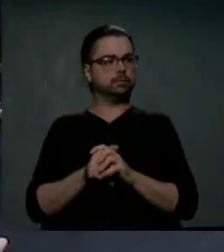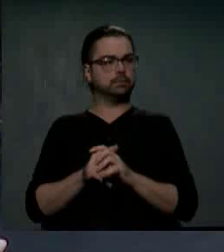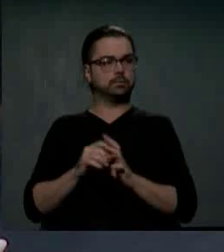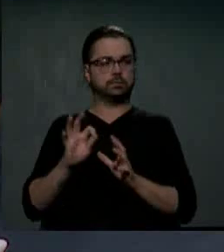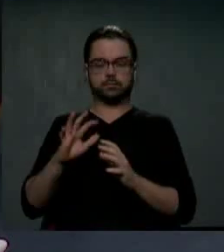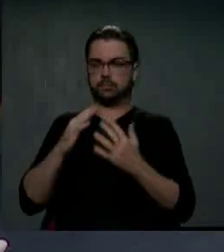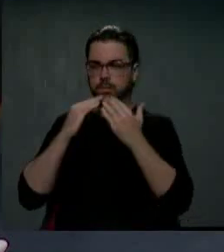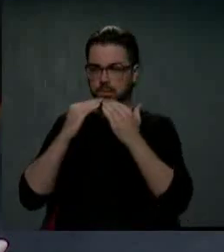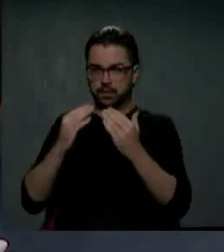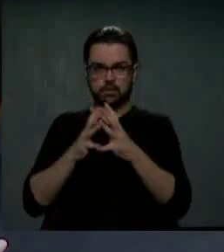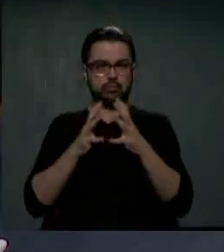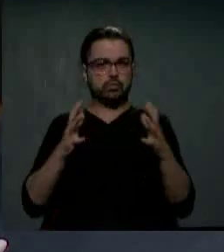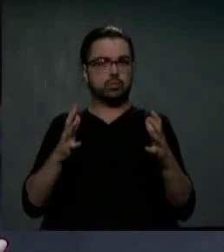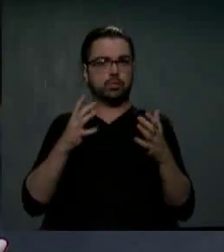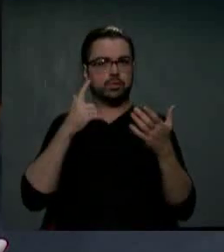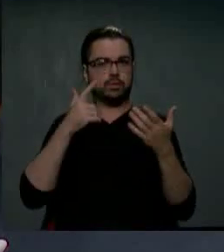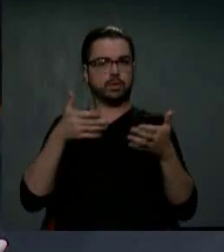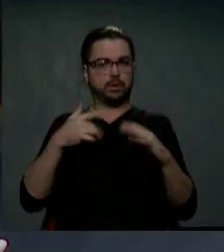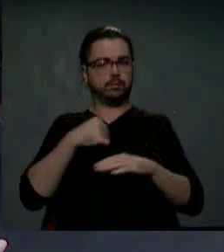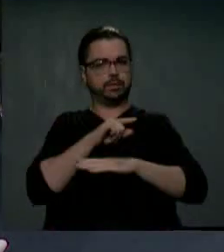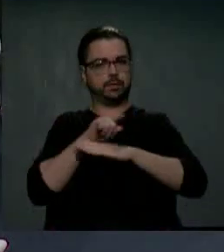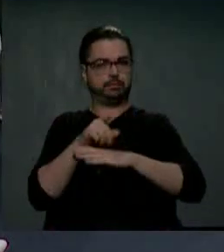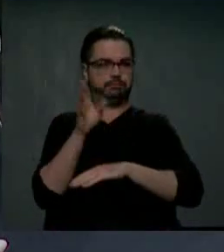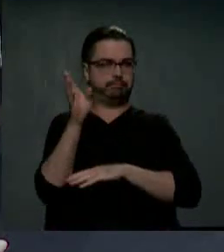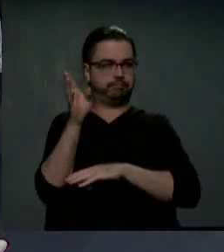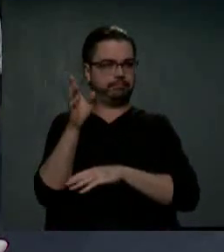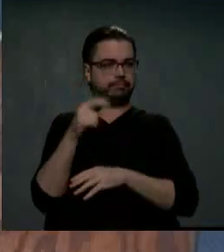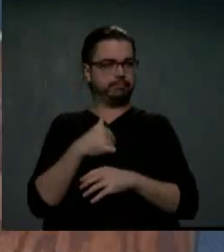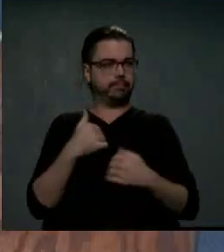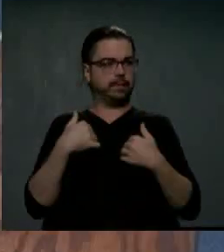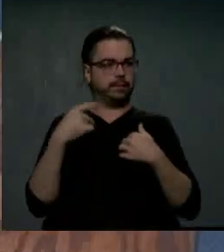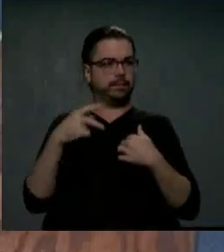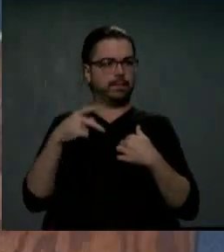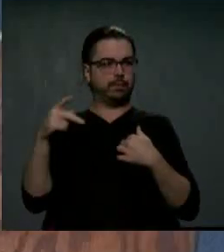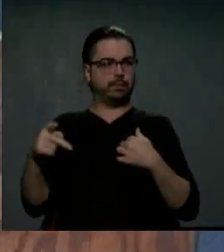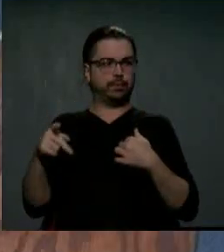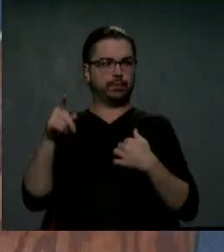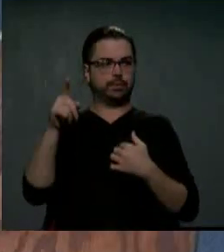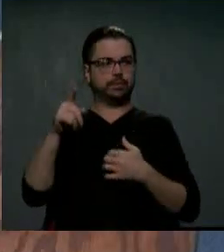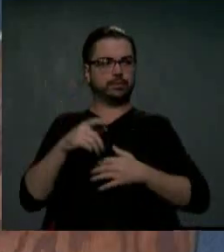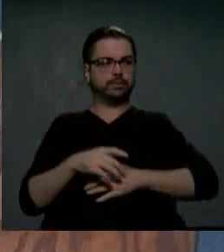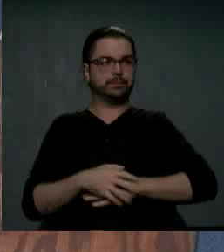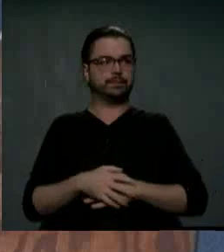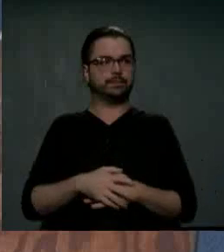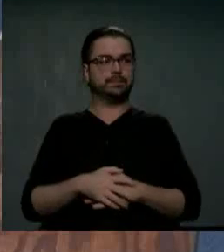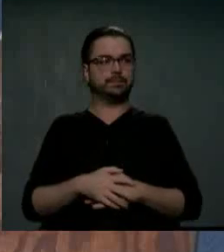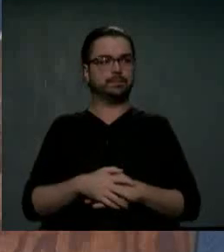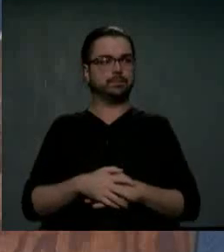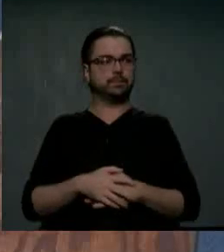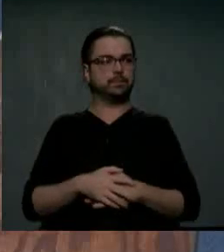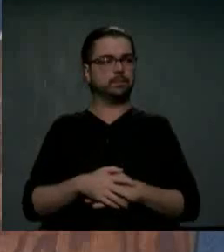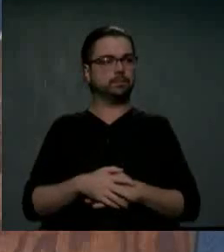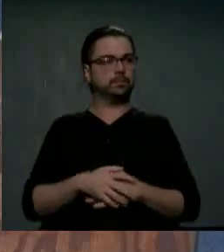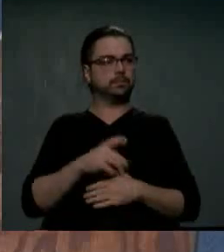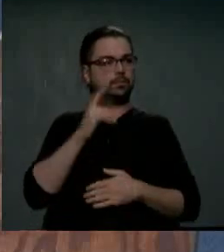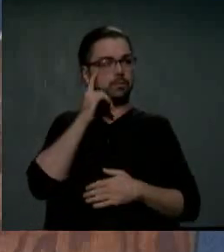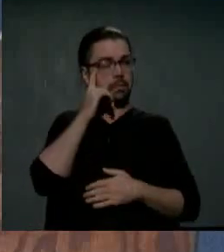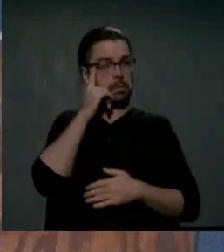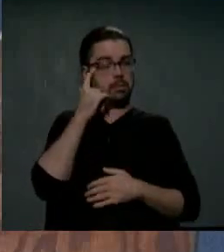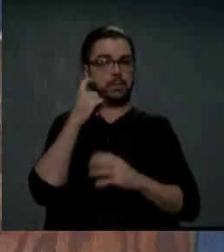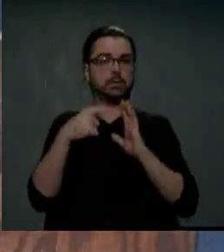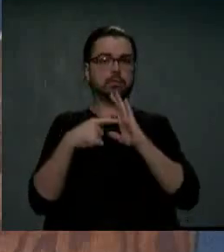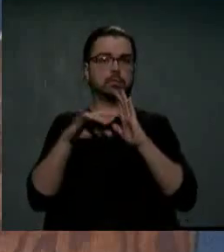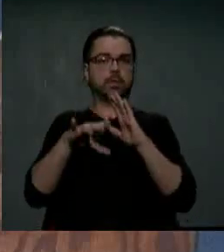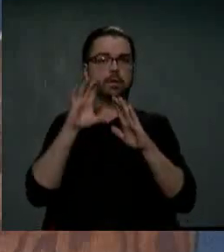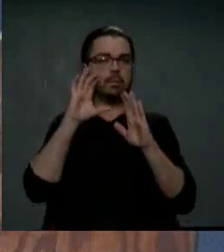Thank you so much for hearing me. I have a PowerPoint. So you can show that picture,